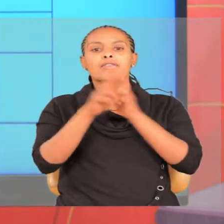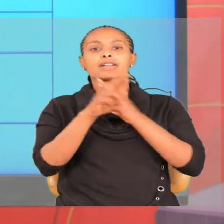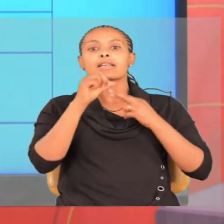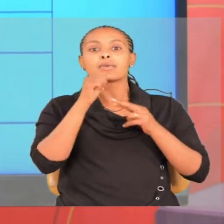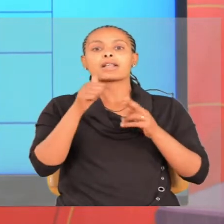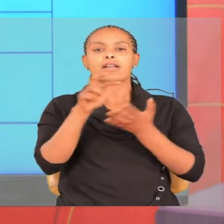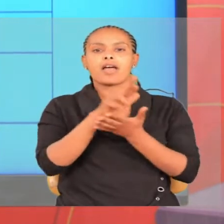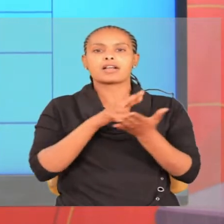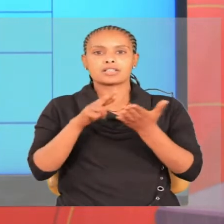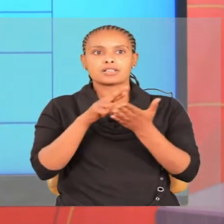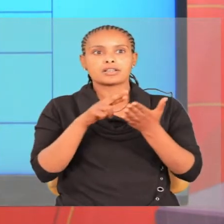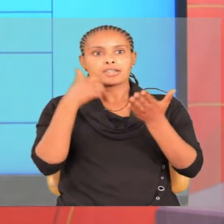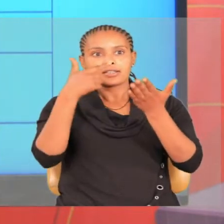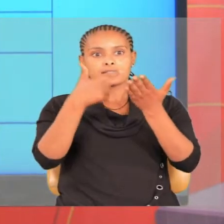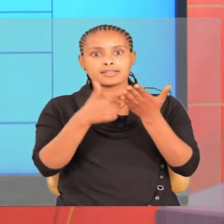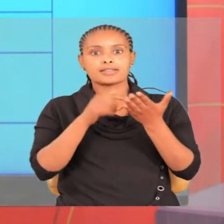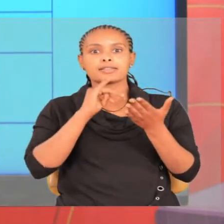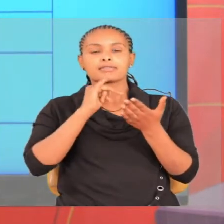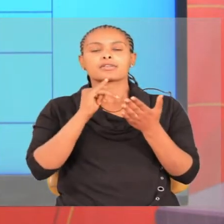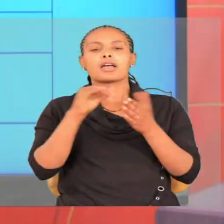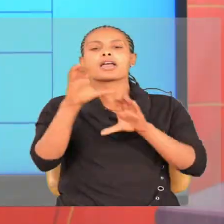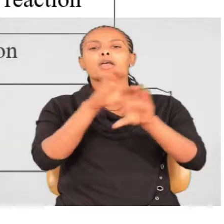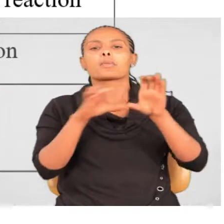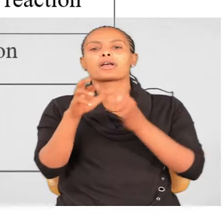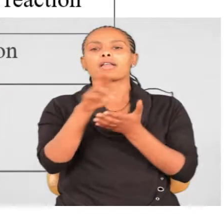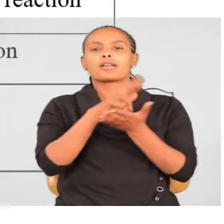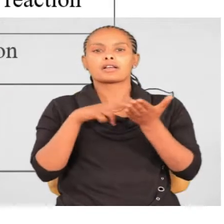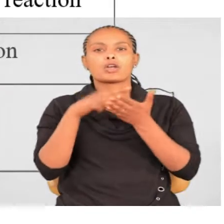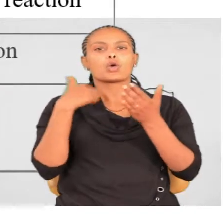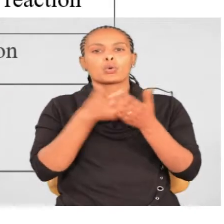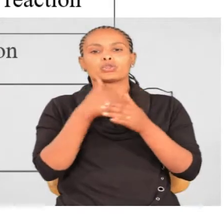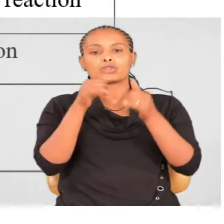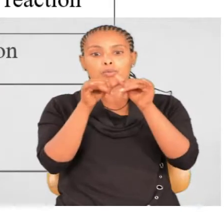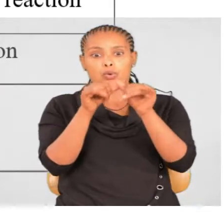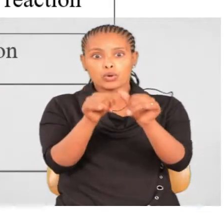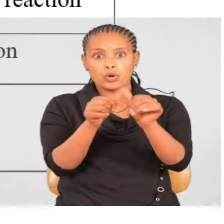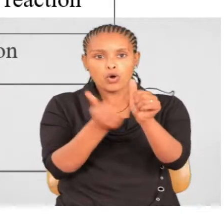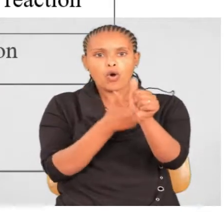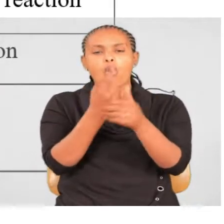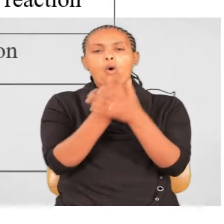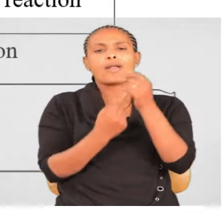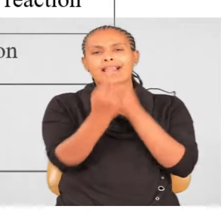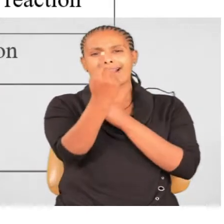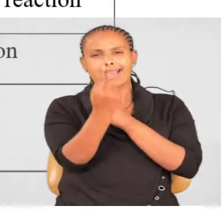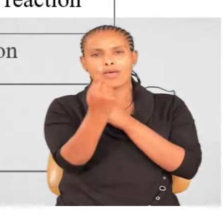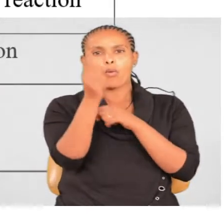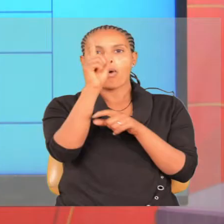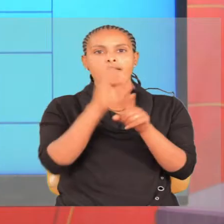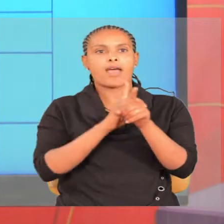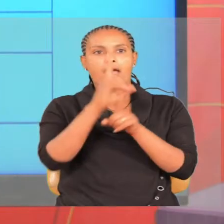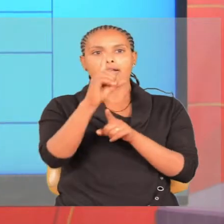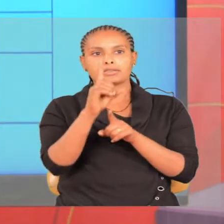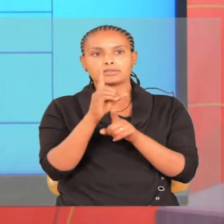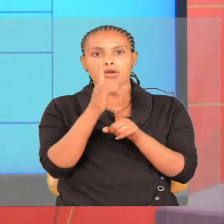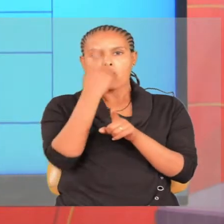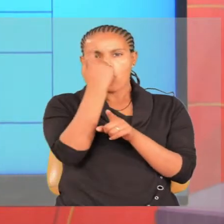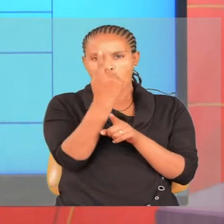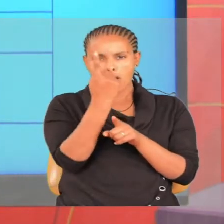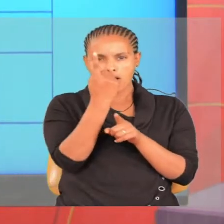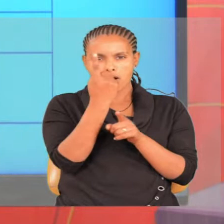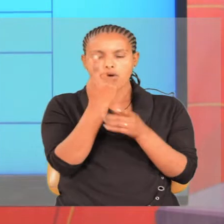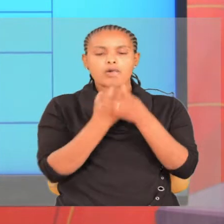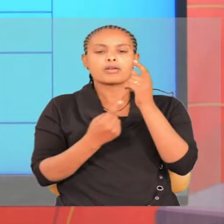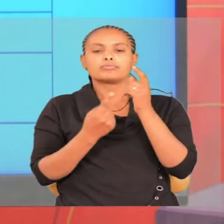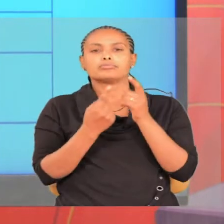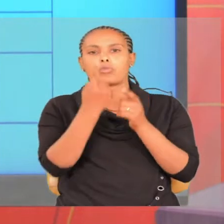reaction? This is a chemical reaction which proceeds only in one direction. Irreversible reaction